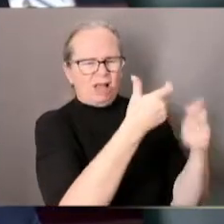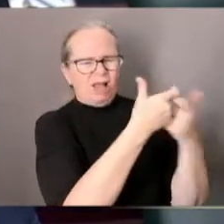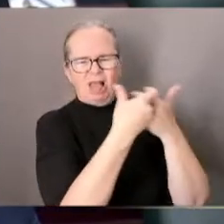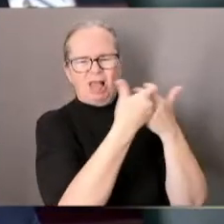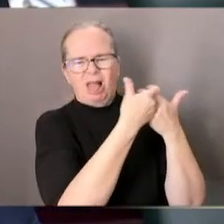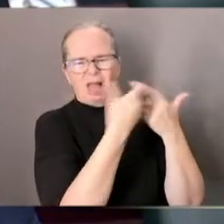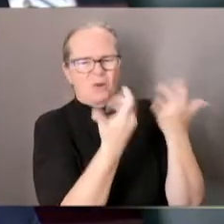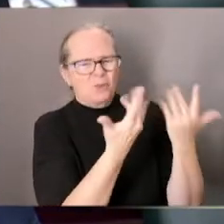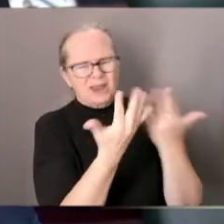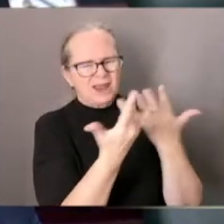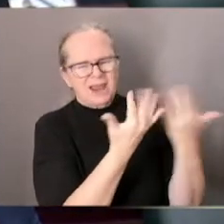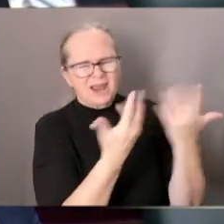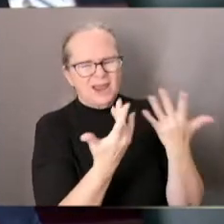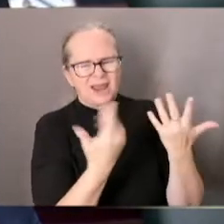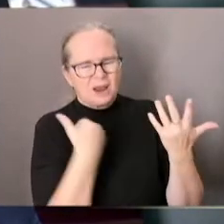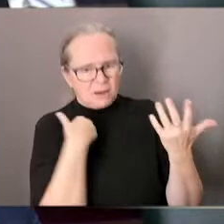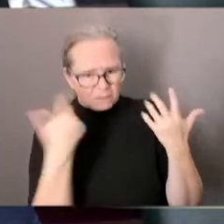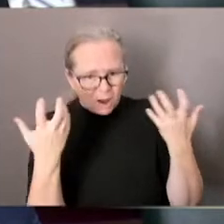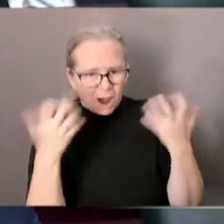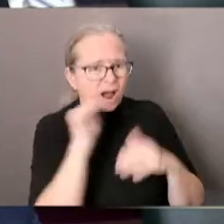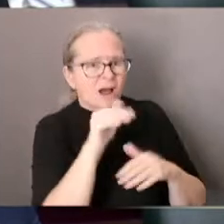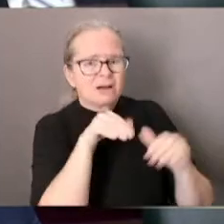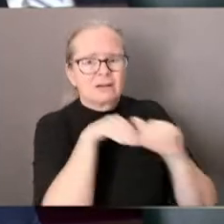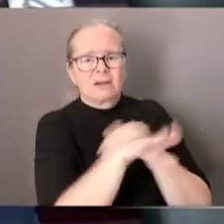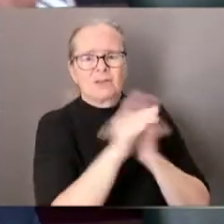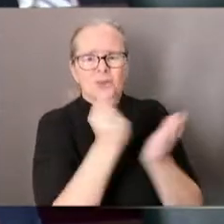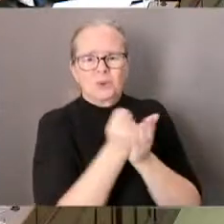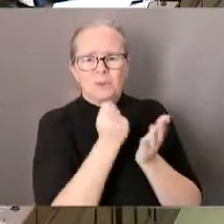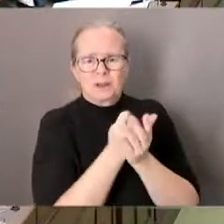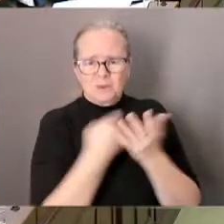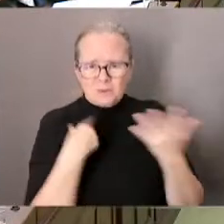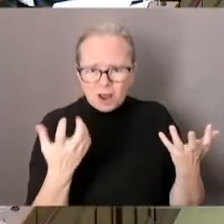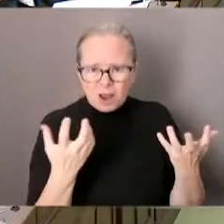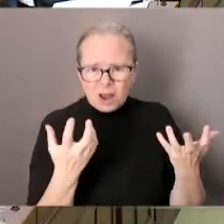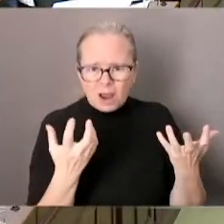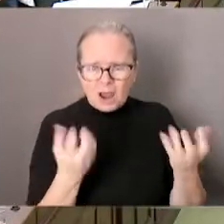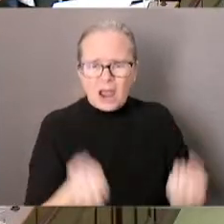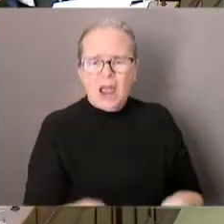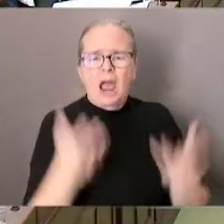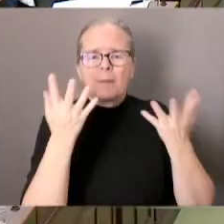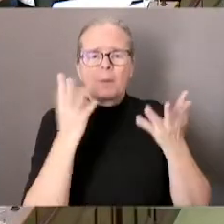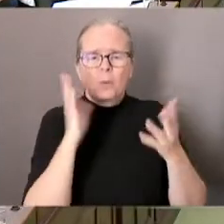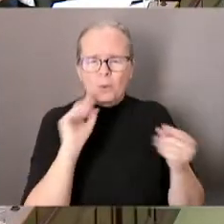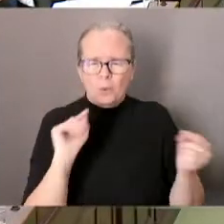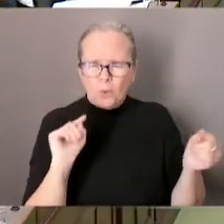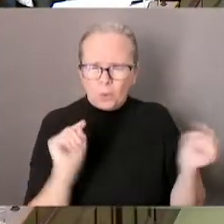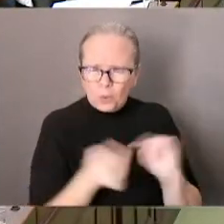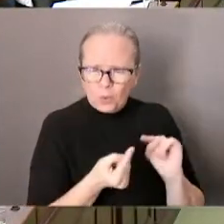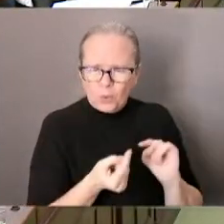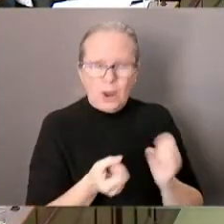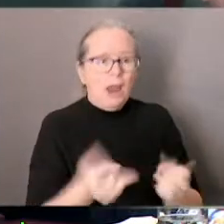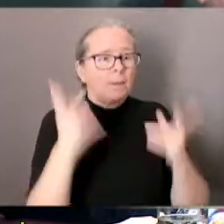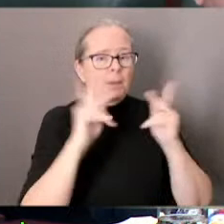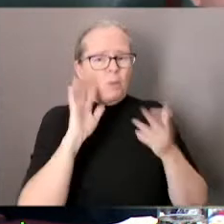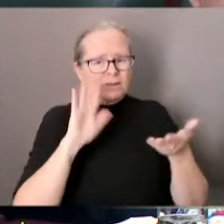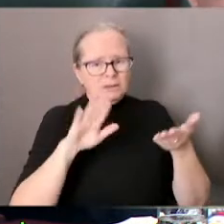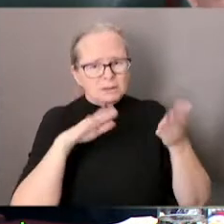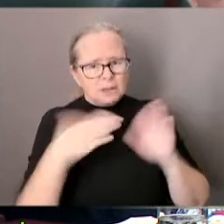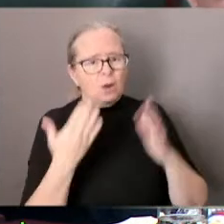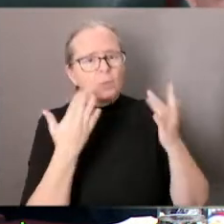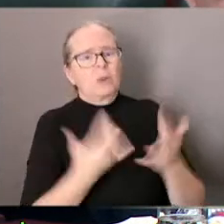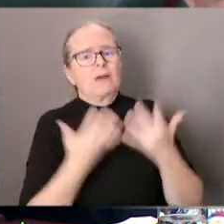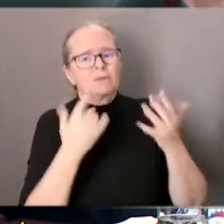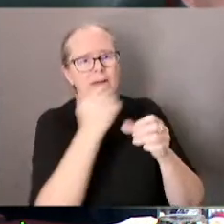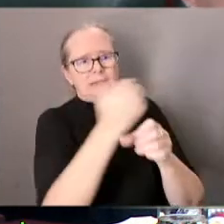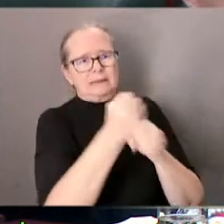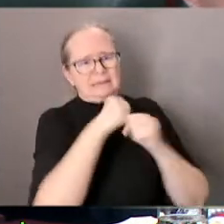decisions negatively impact how many lives will be lost well the minister of mental health and addiction Mr Speaker on this